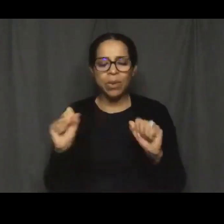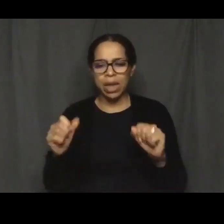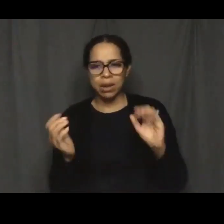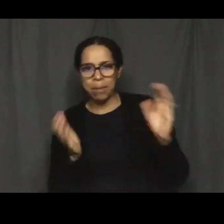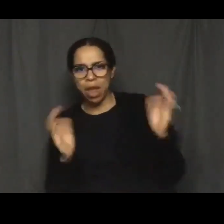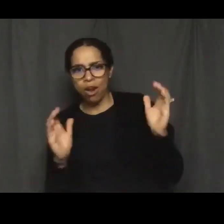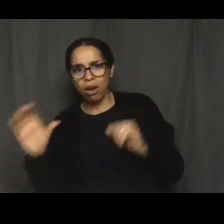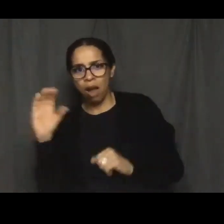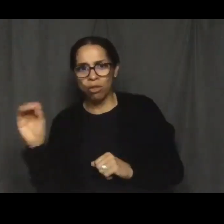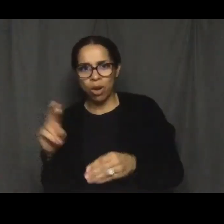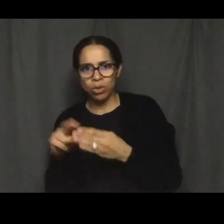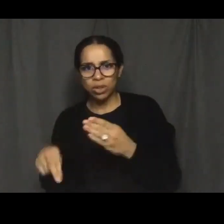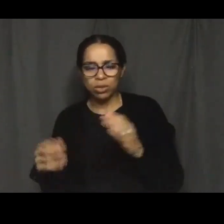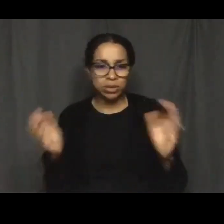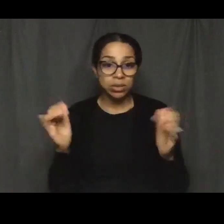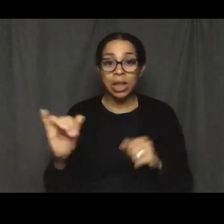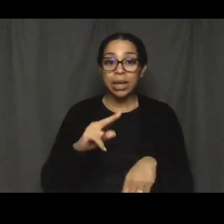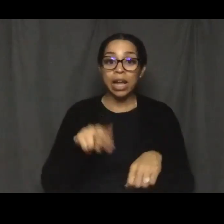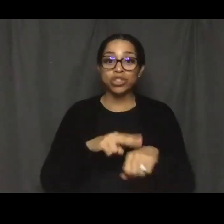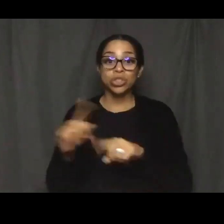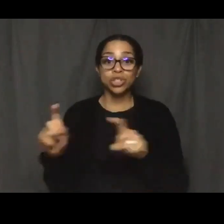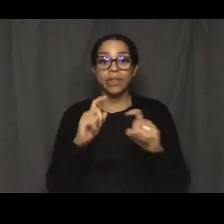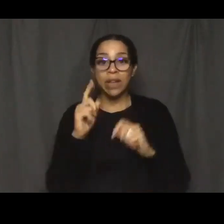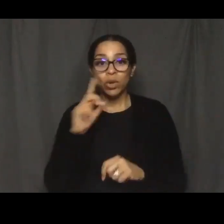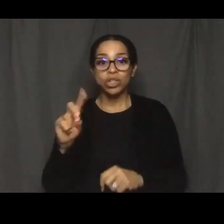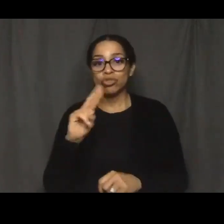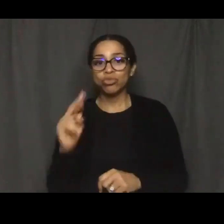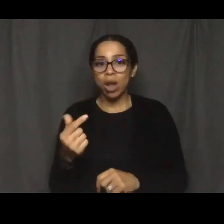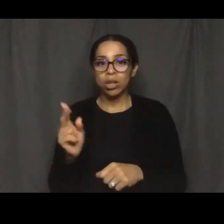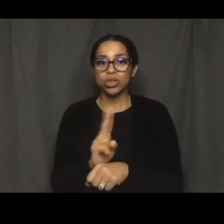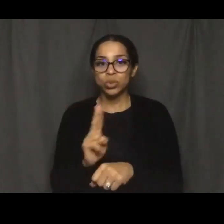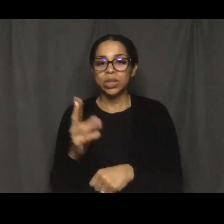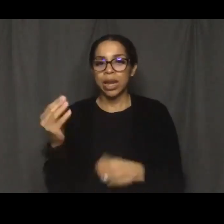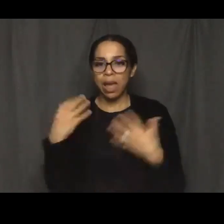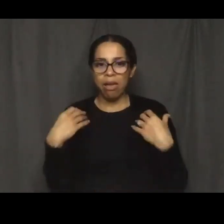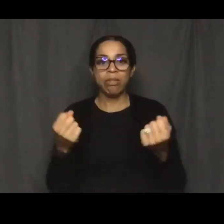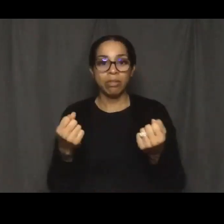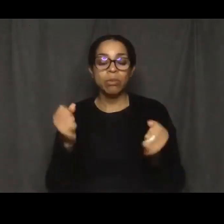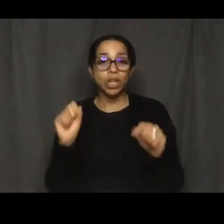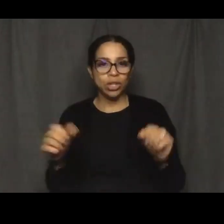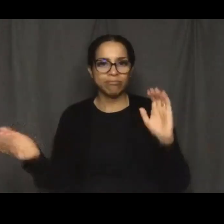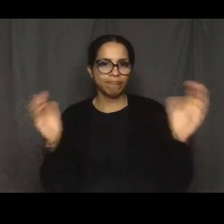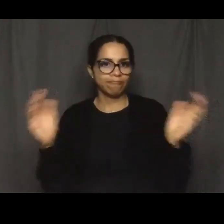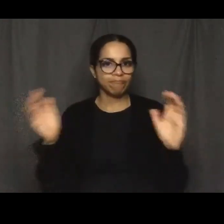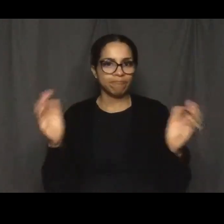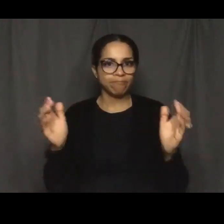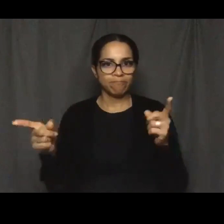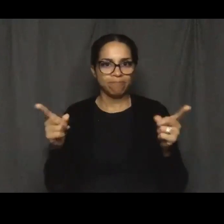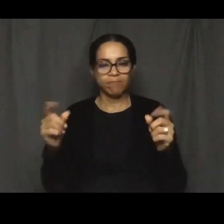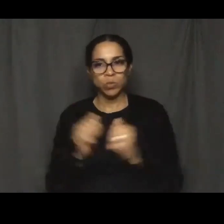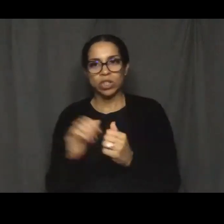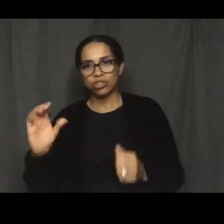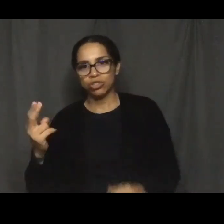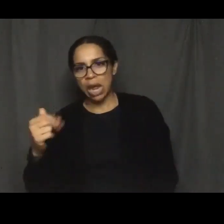and Health. That would be a data source that we could look at for some of these behavioral health metrics and compare it to the CHAS to see